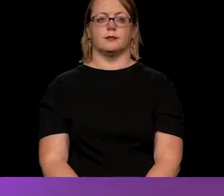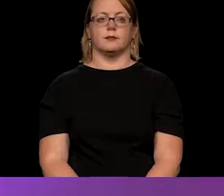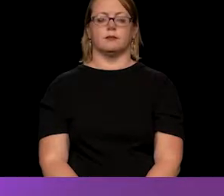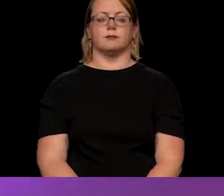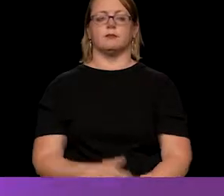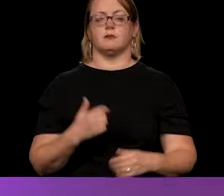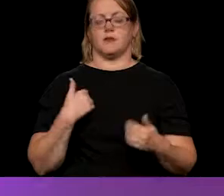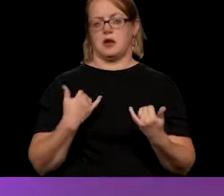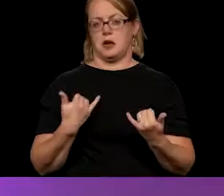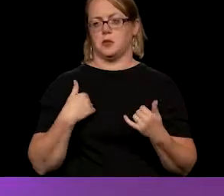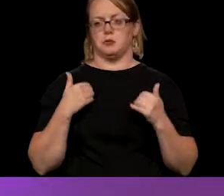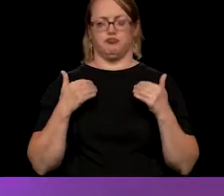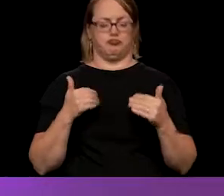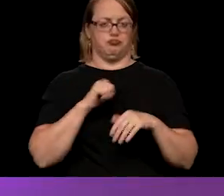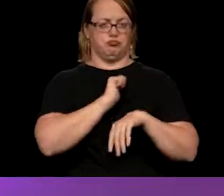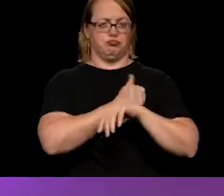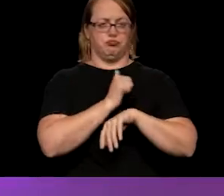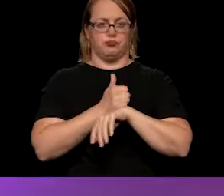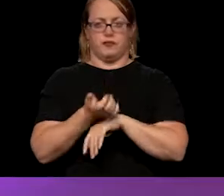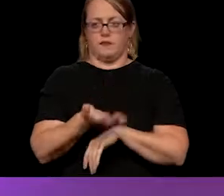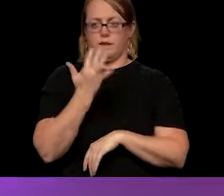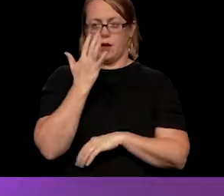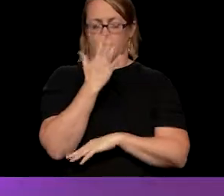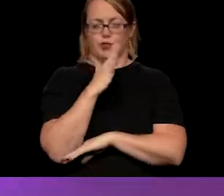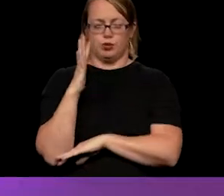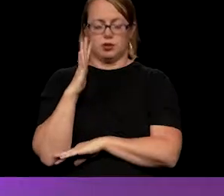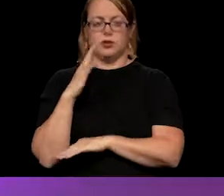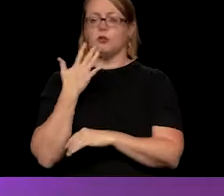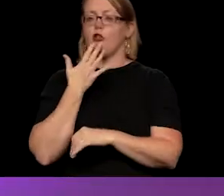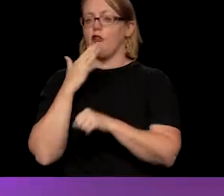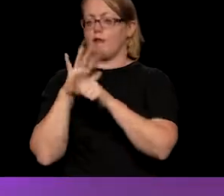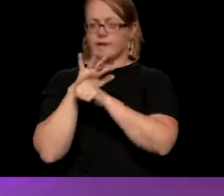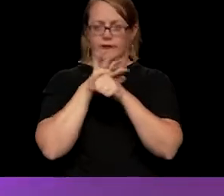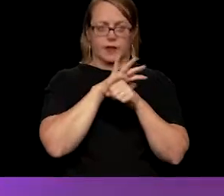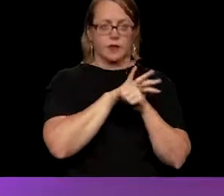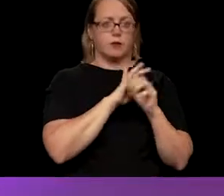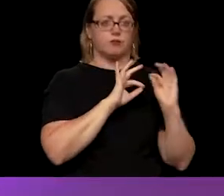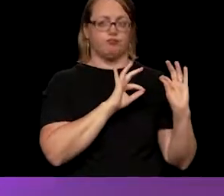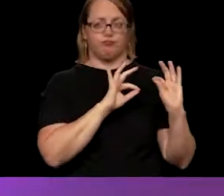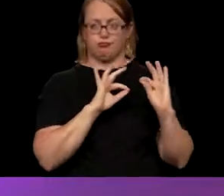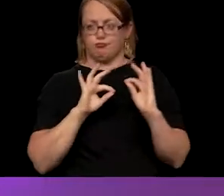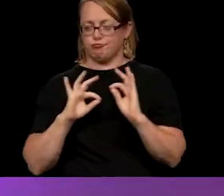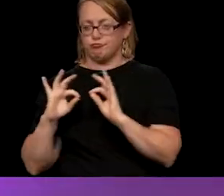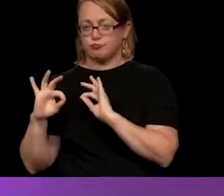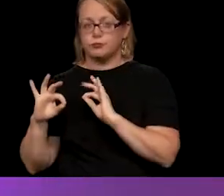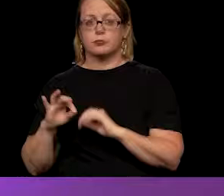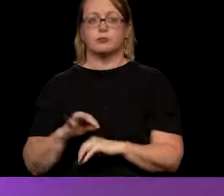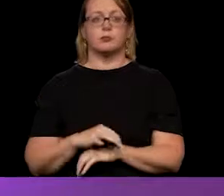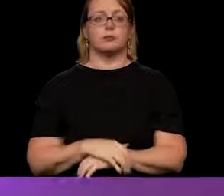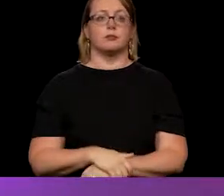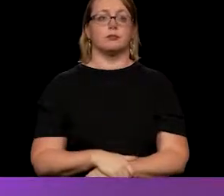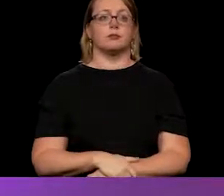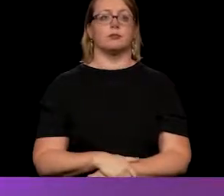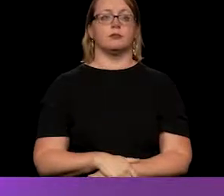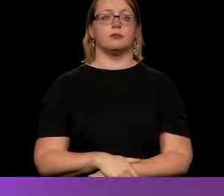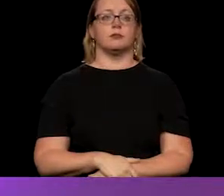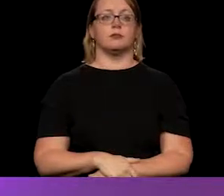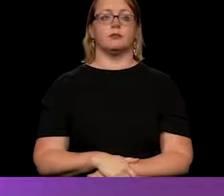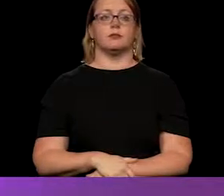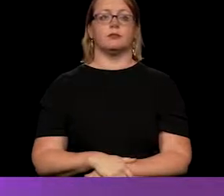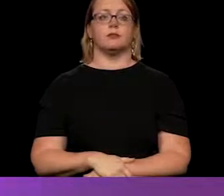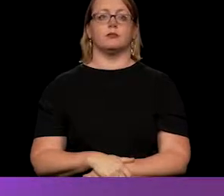Okay, now we've got the 5 trees lined up. We're going to go on to the branches. I don't like to